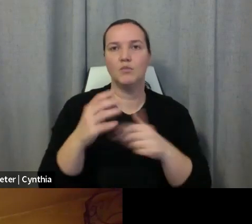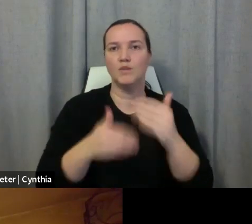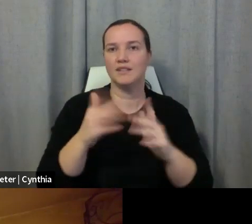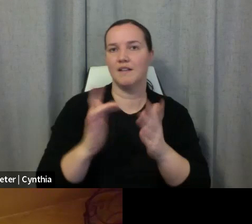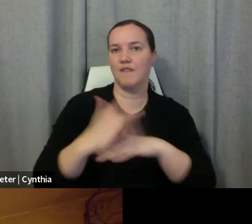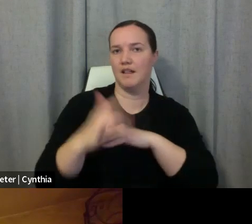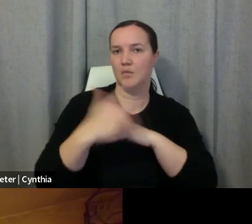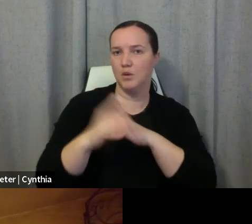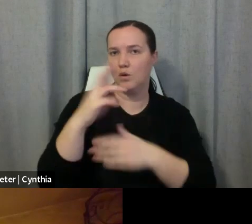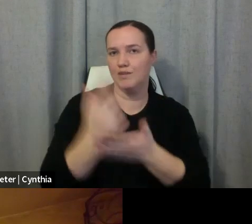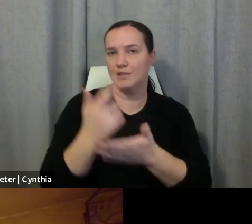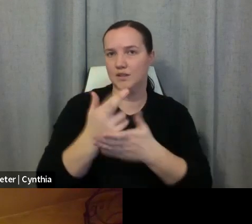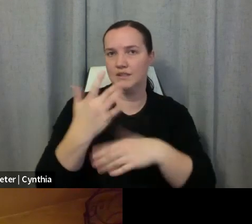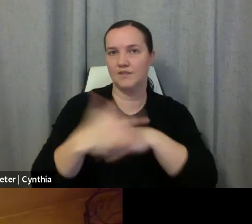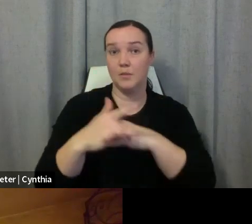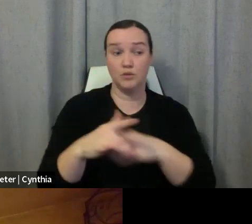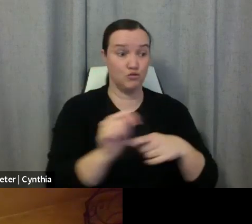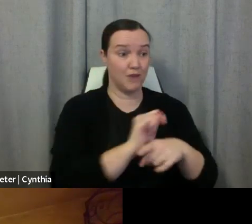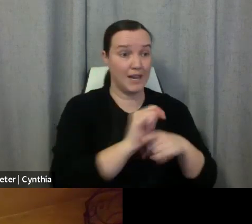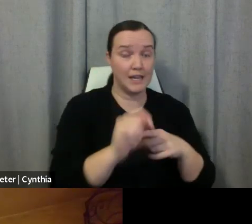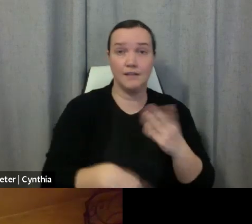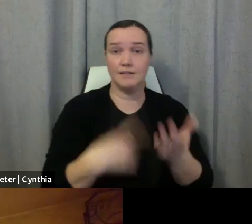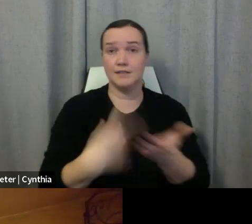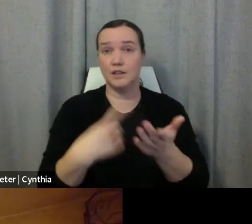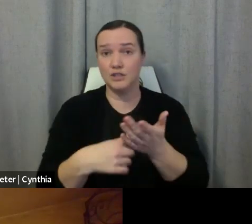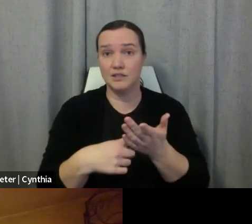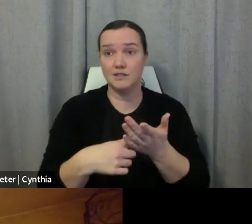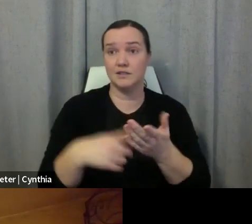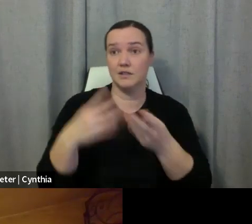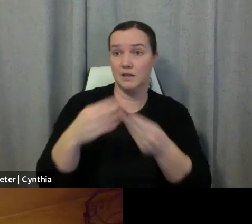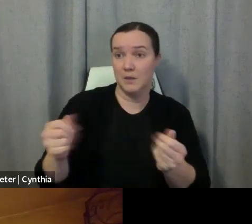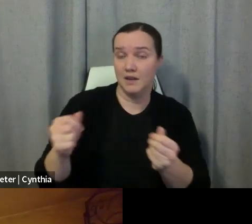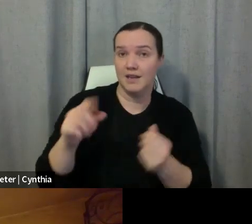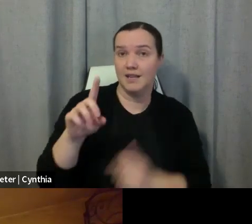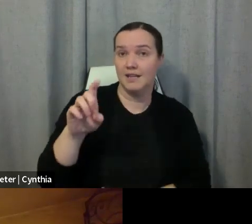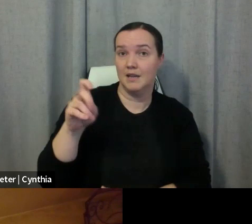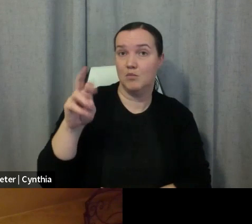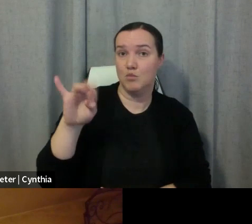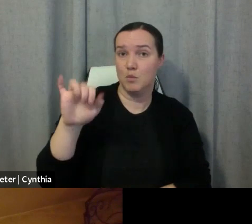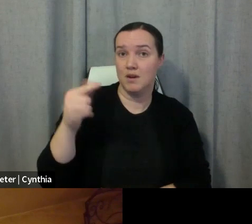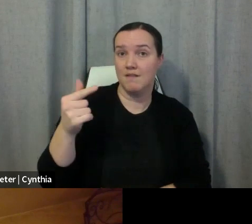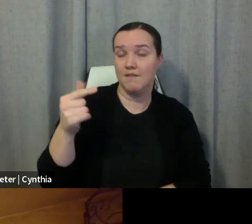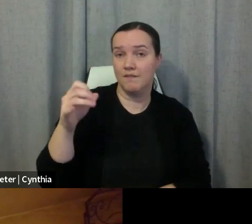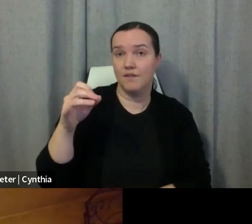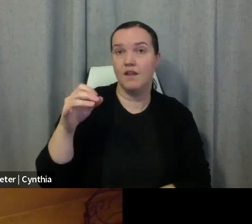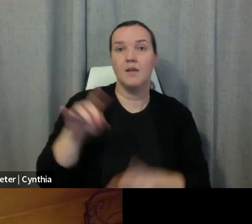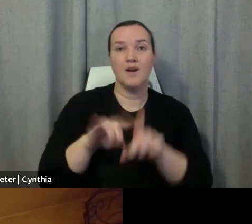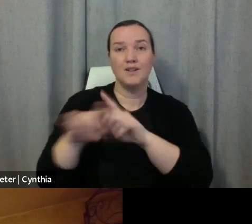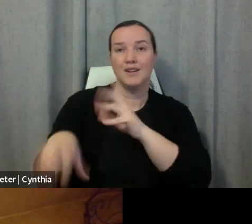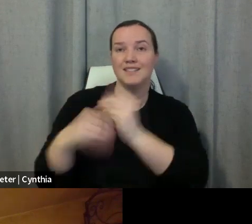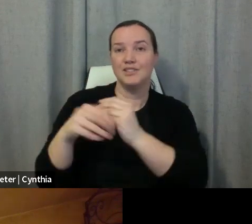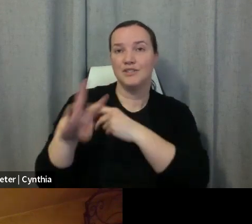available or resources available, whether that's training or discussions or debriefings, as well as then additional kinds